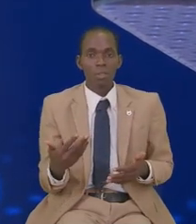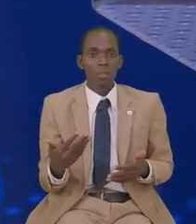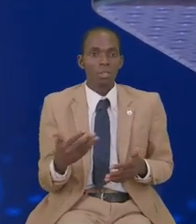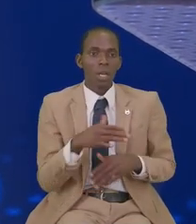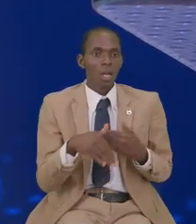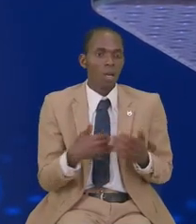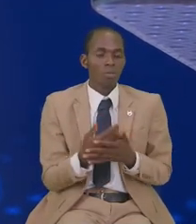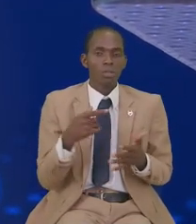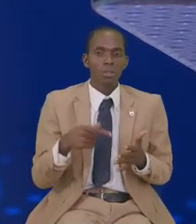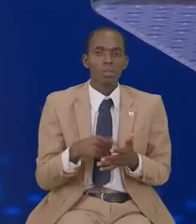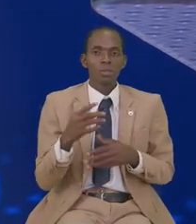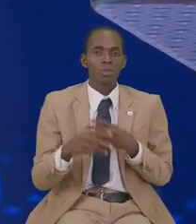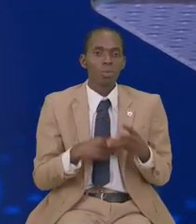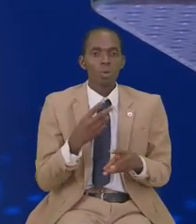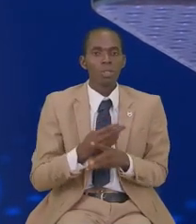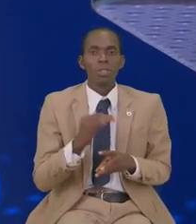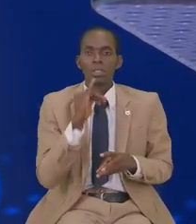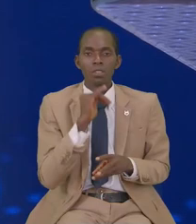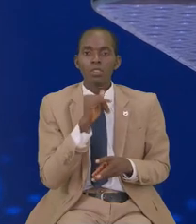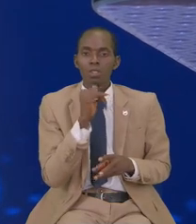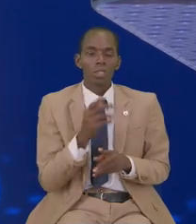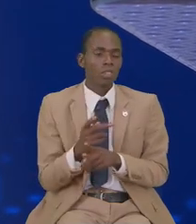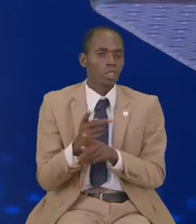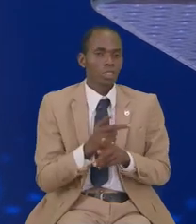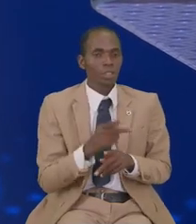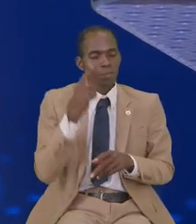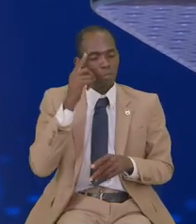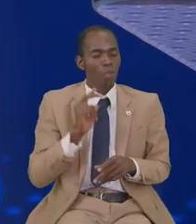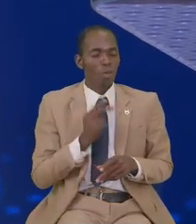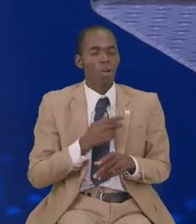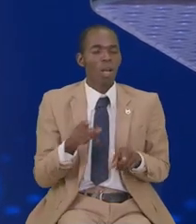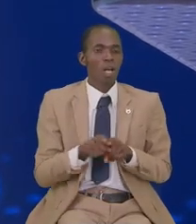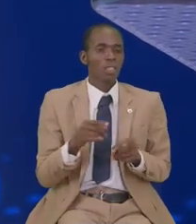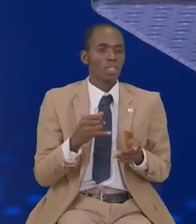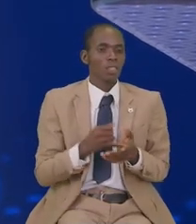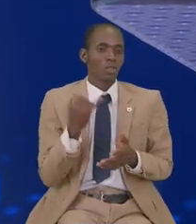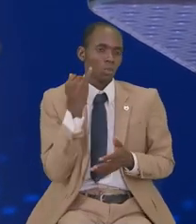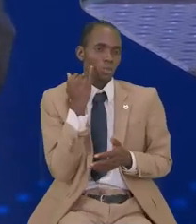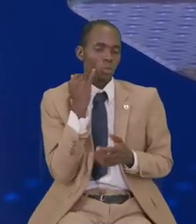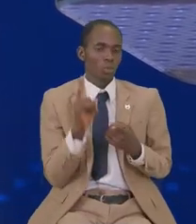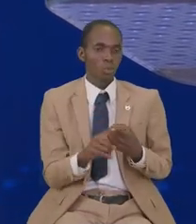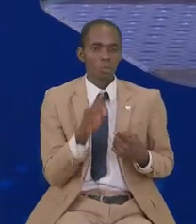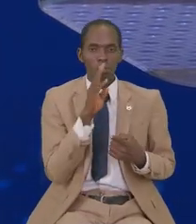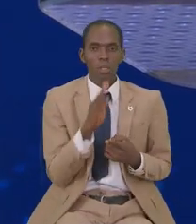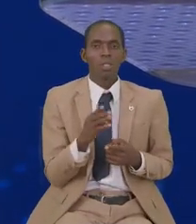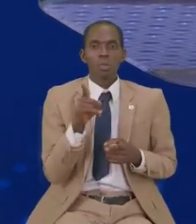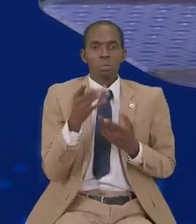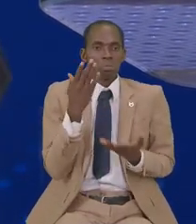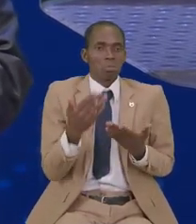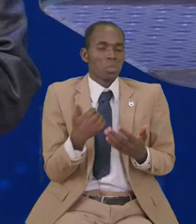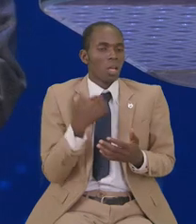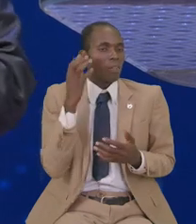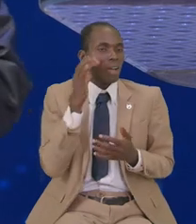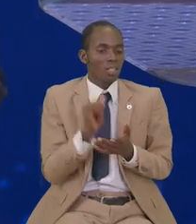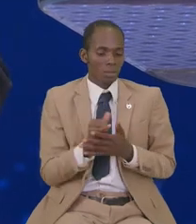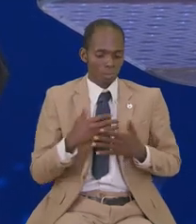not taking care of us as it should take care of us. You might have heard that the air we